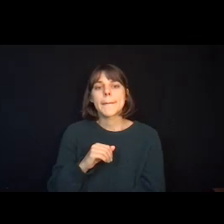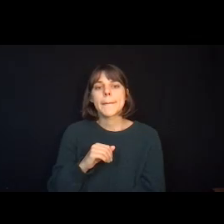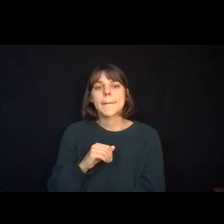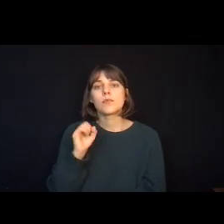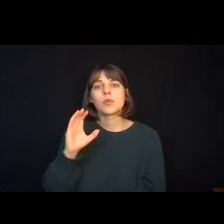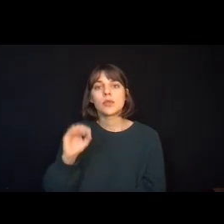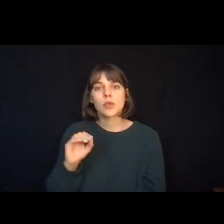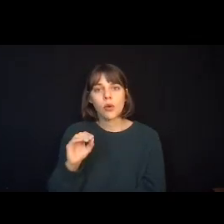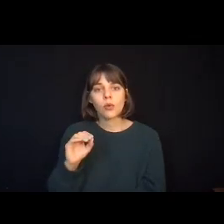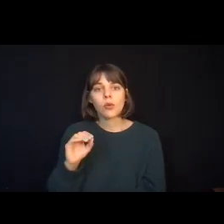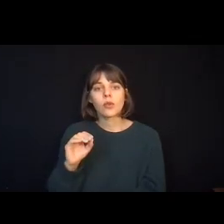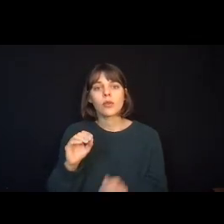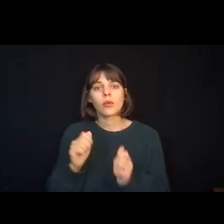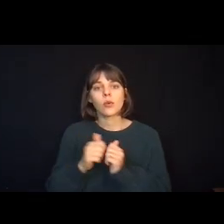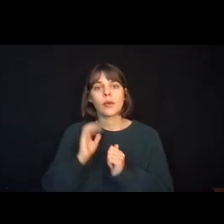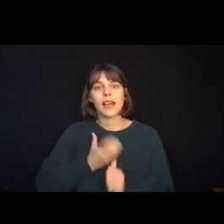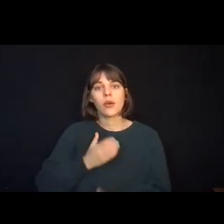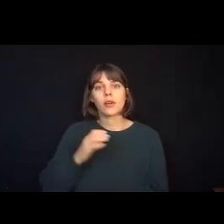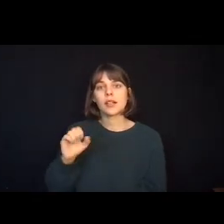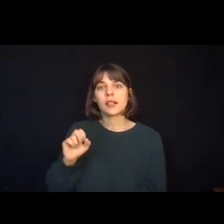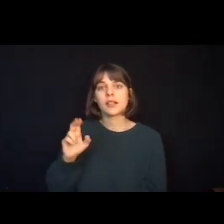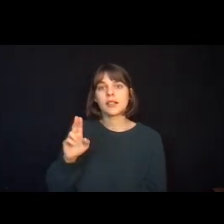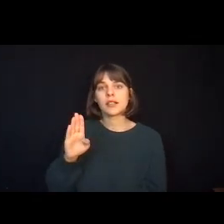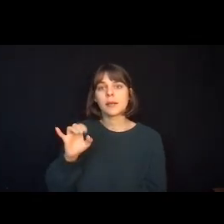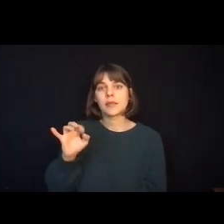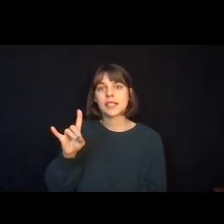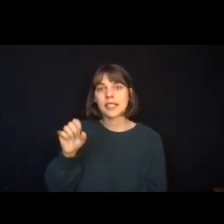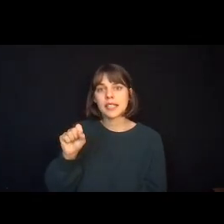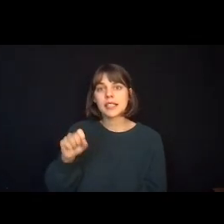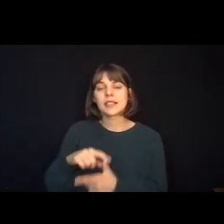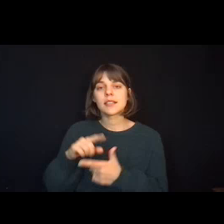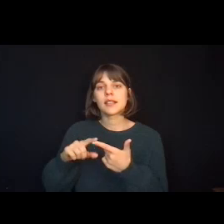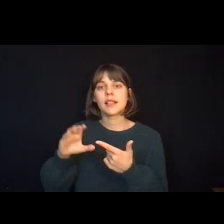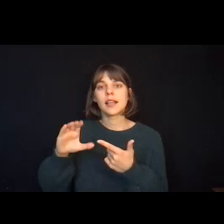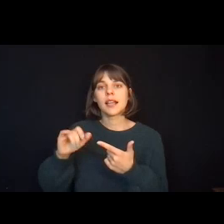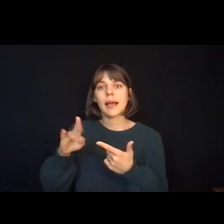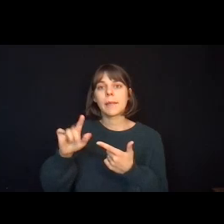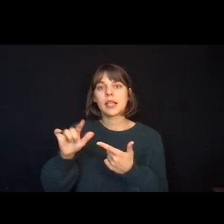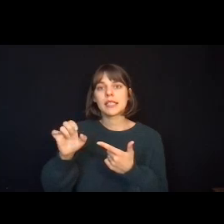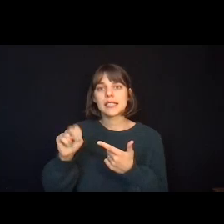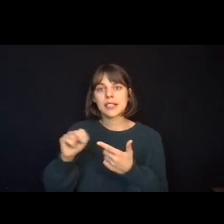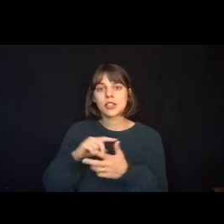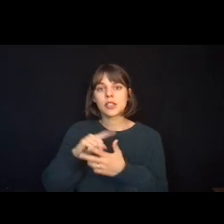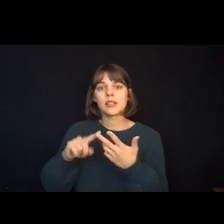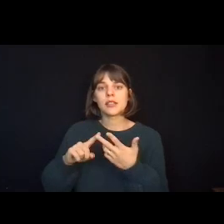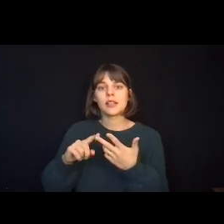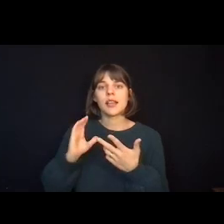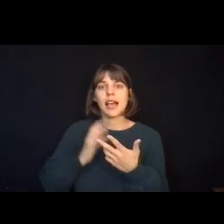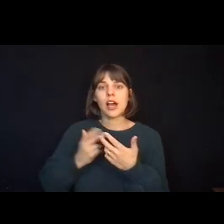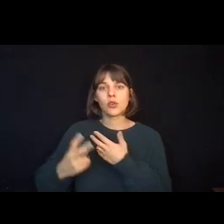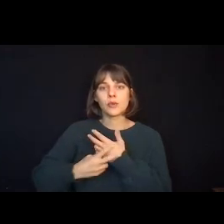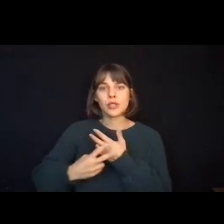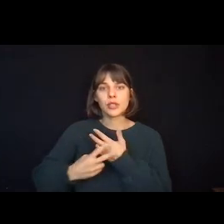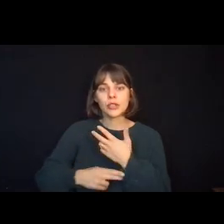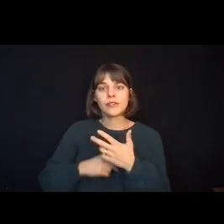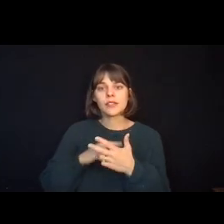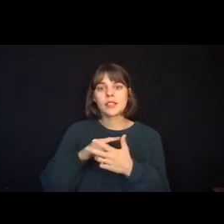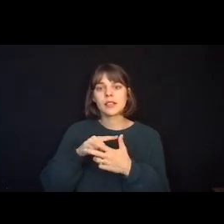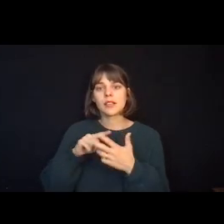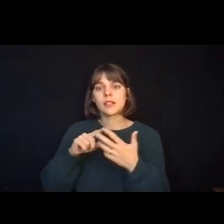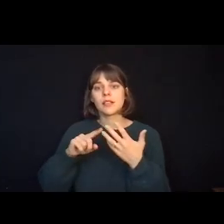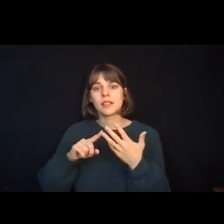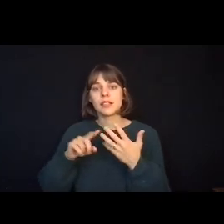So with our subsidies, capitalizations, and reserves, our state operating assistance and